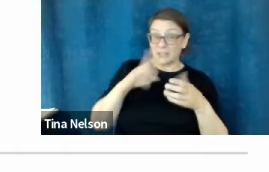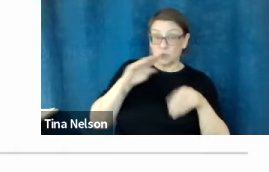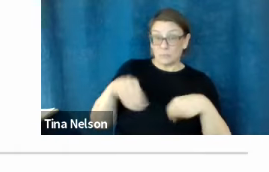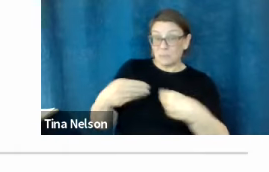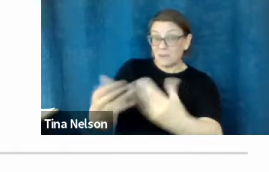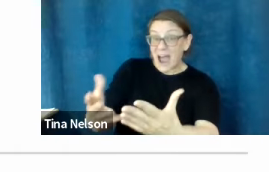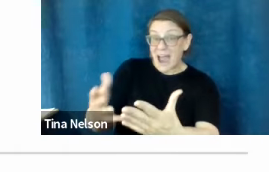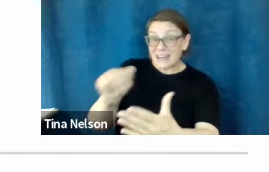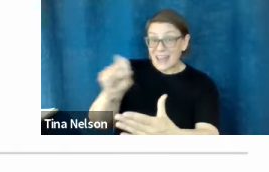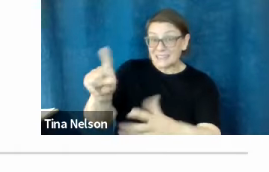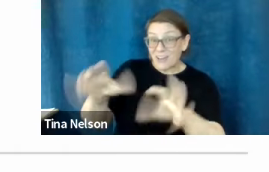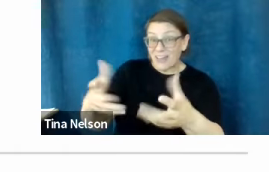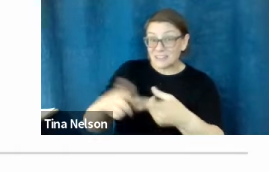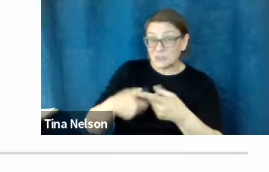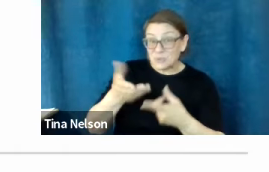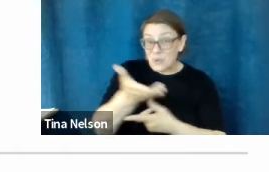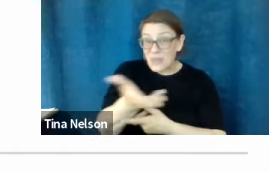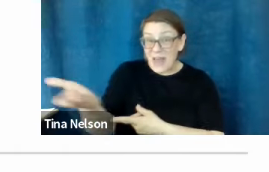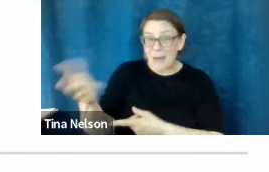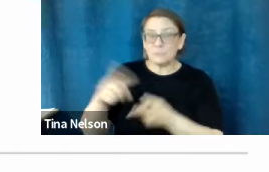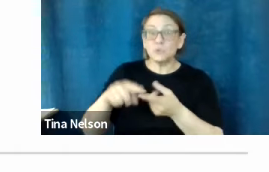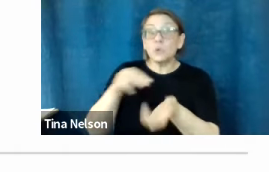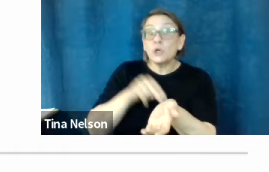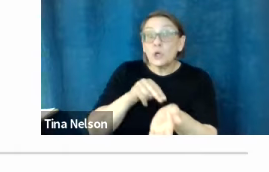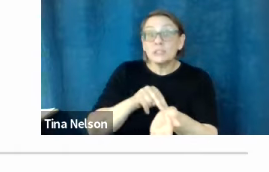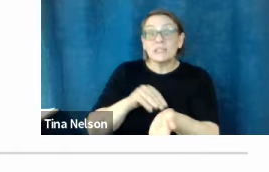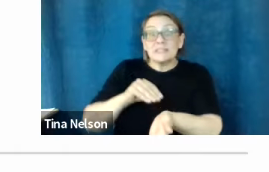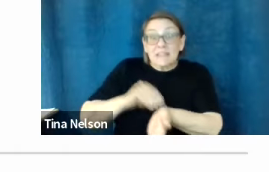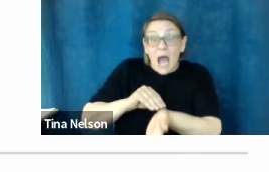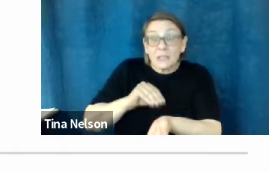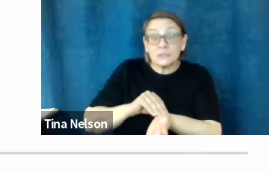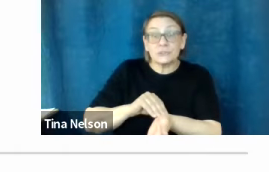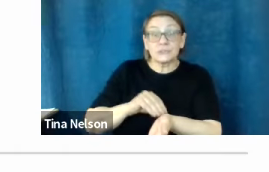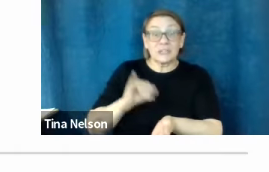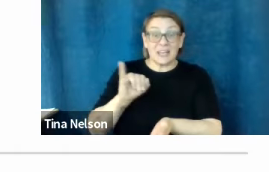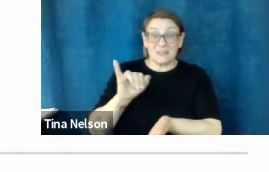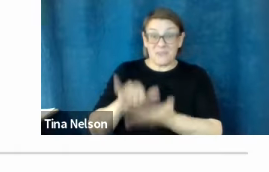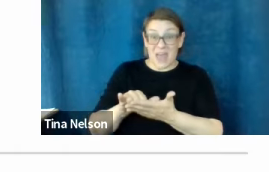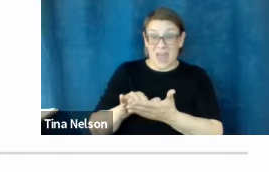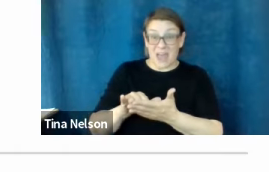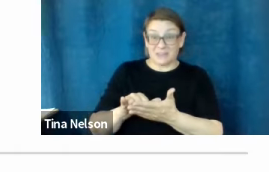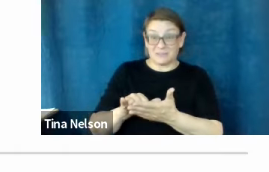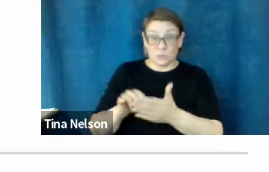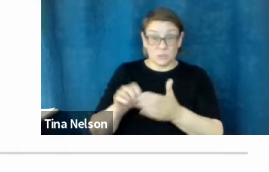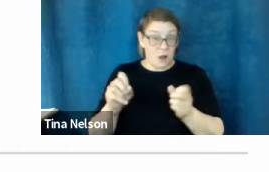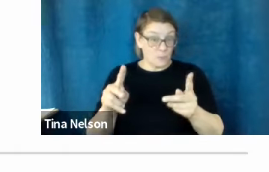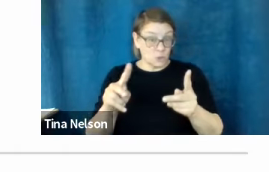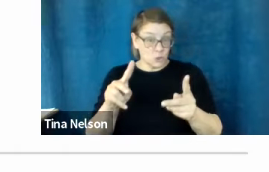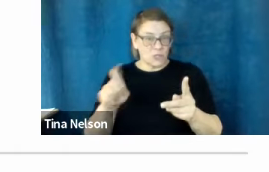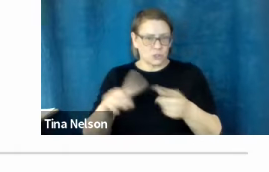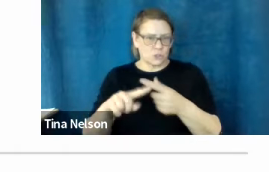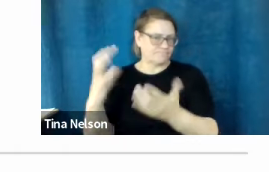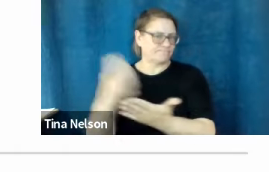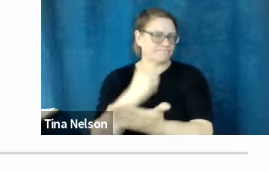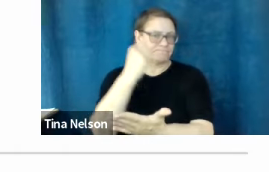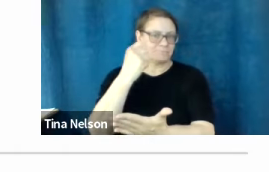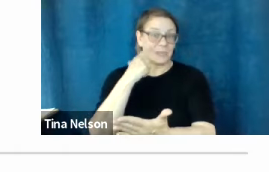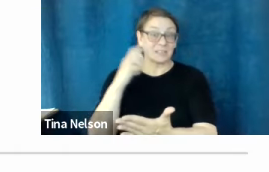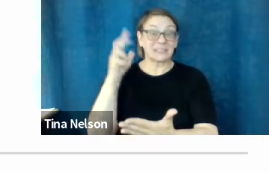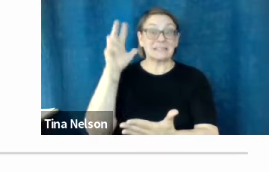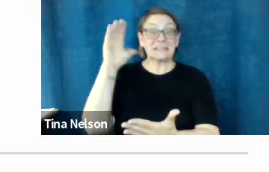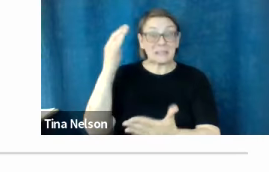providing ASL classes to nurses, to doctors, uh, if that were ever to present itself, that's a great opportunity because it sounds like